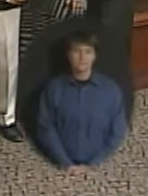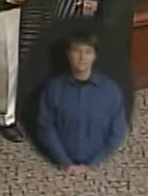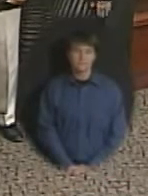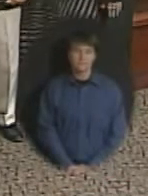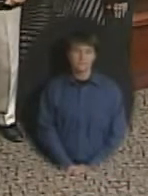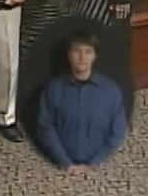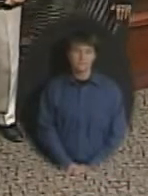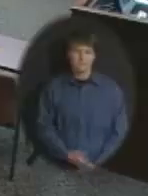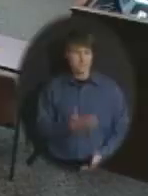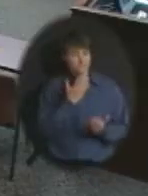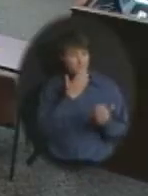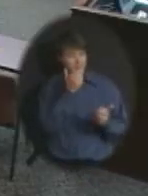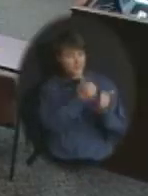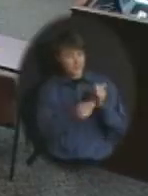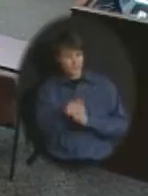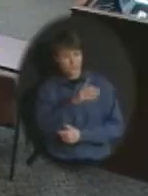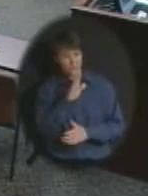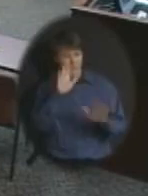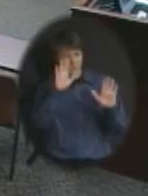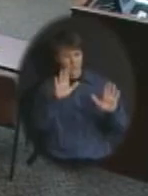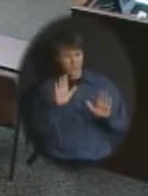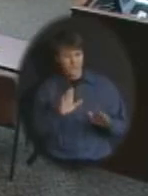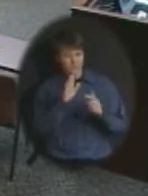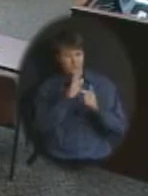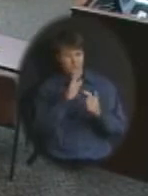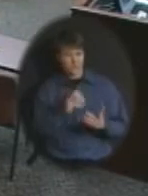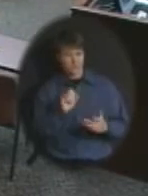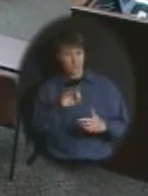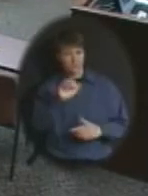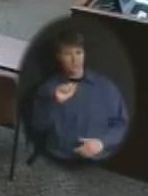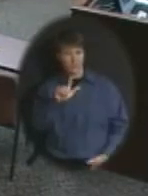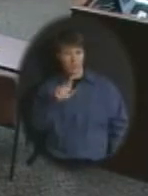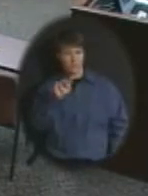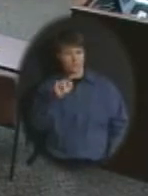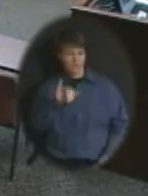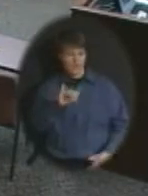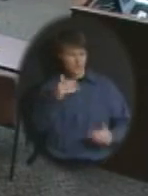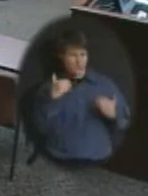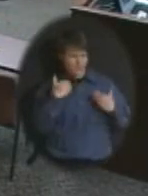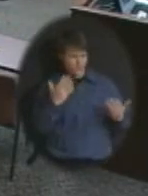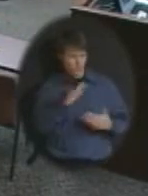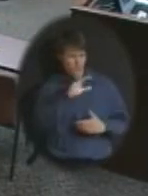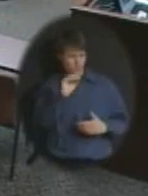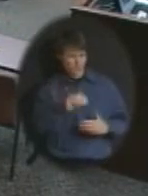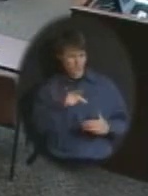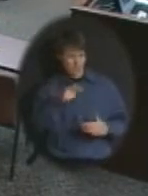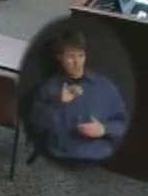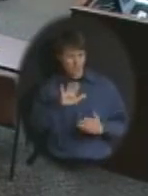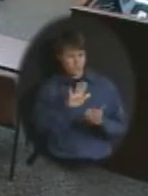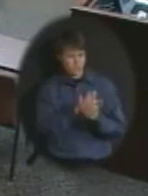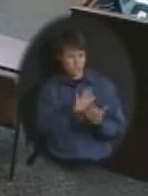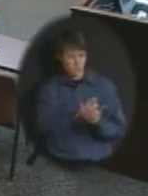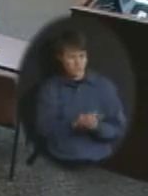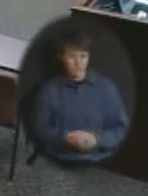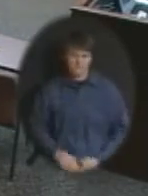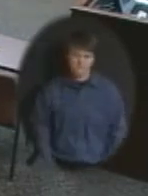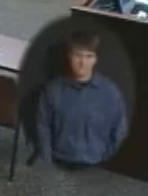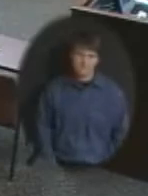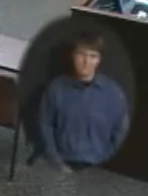And thank you to each of you for being such wonderful examples of alumni we have in the Olathe Public Schools. Thank you.